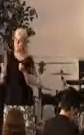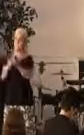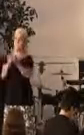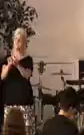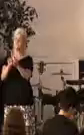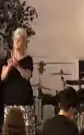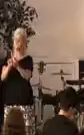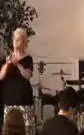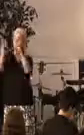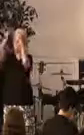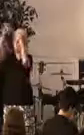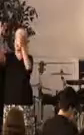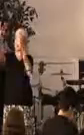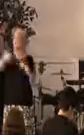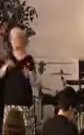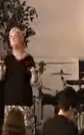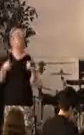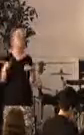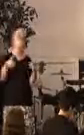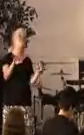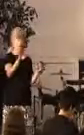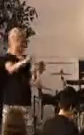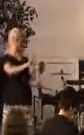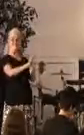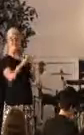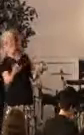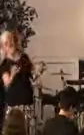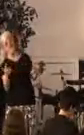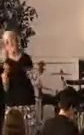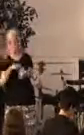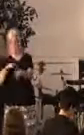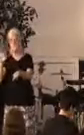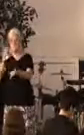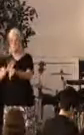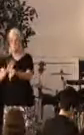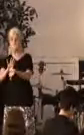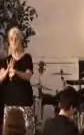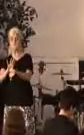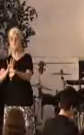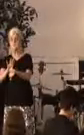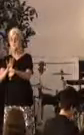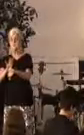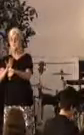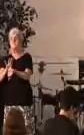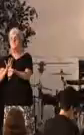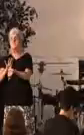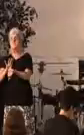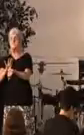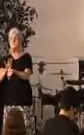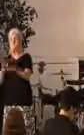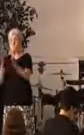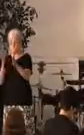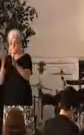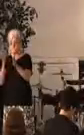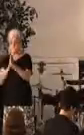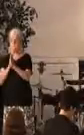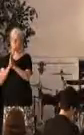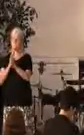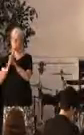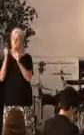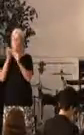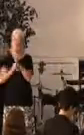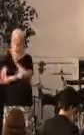Father, we have played church too long. It's time for the church to rise up. And I pray, Father, that